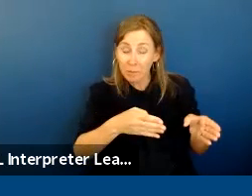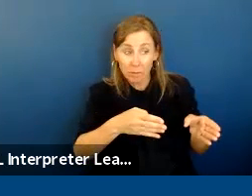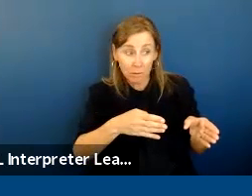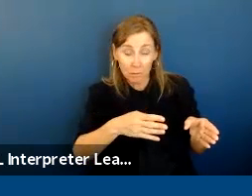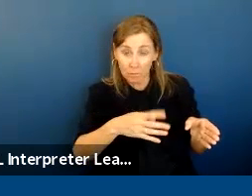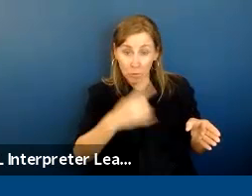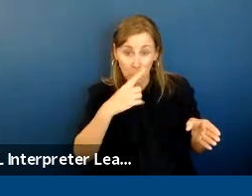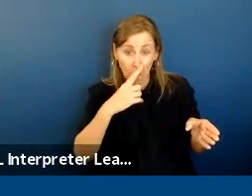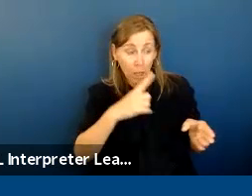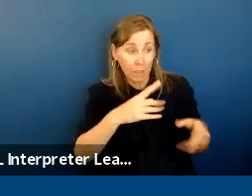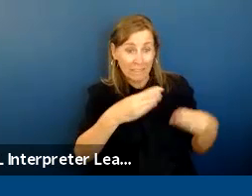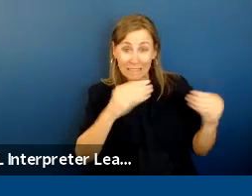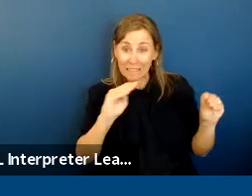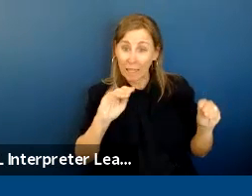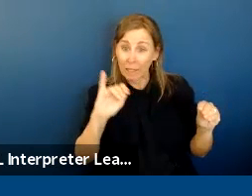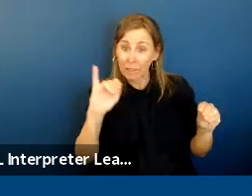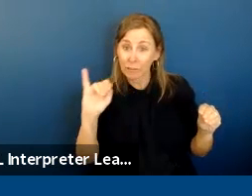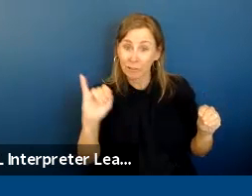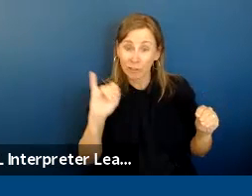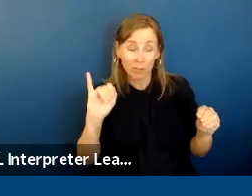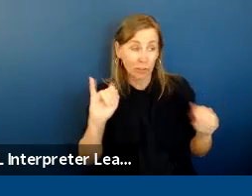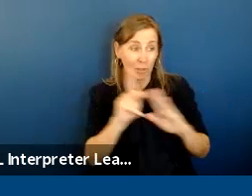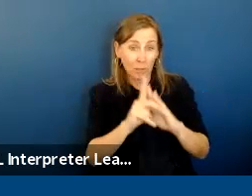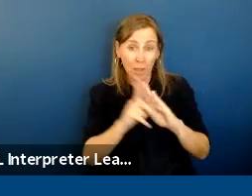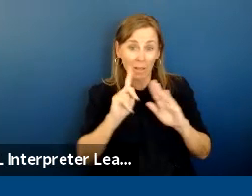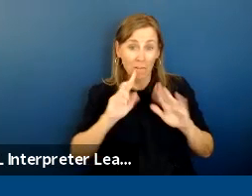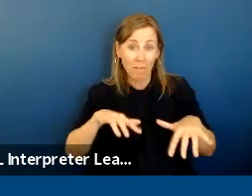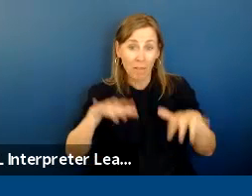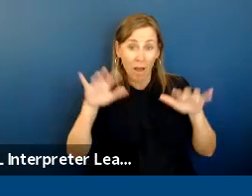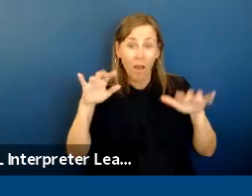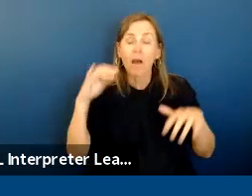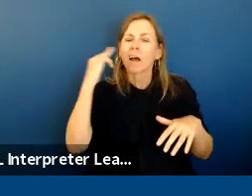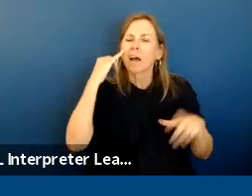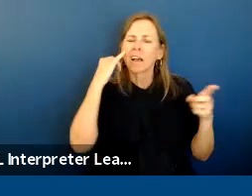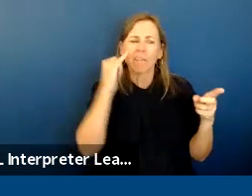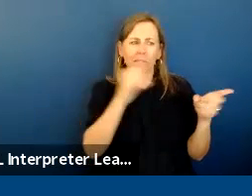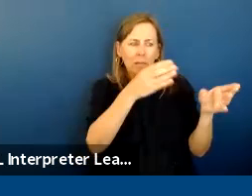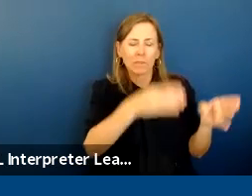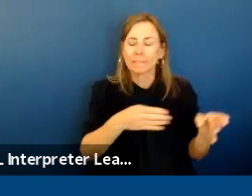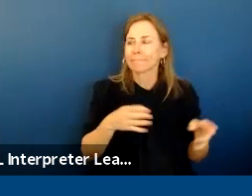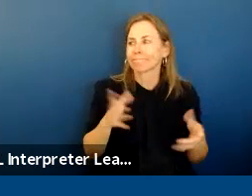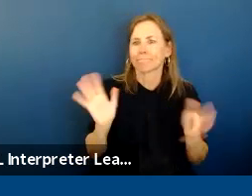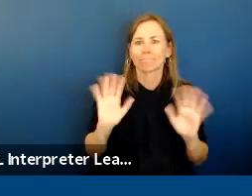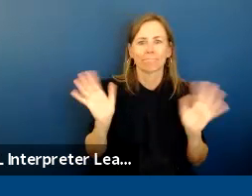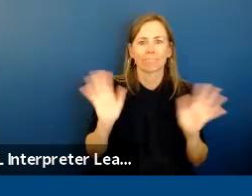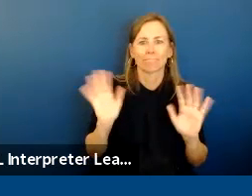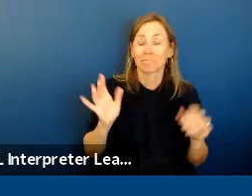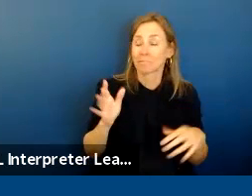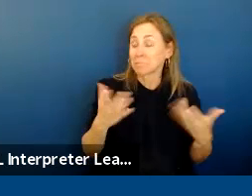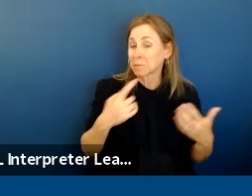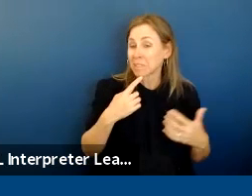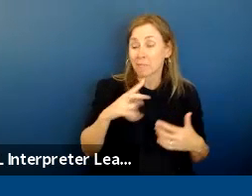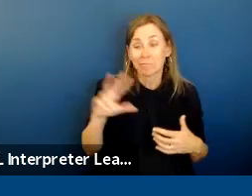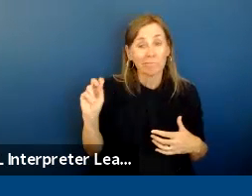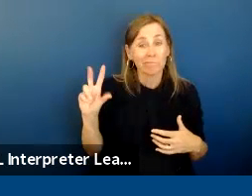a flood insurance policy. If your agent is not able to help you with that, if they say something like they are